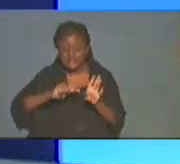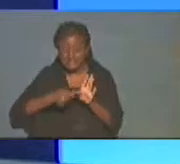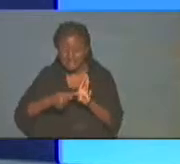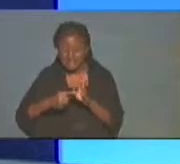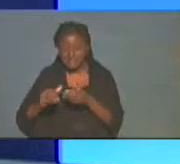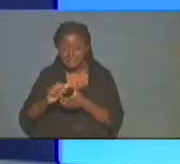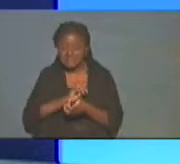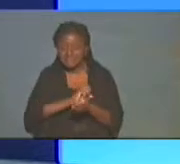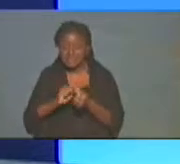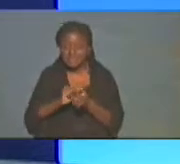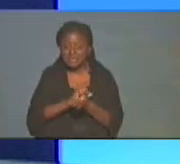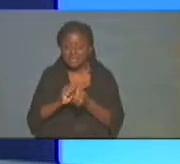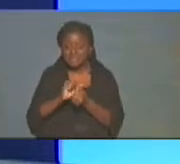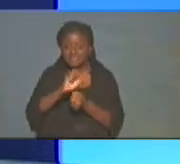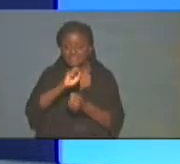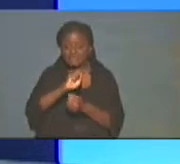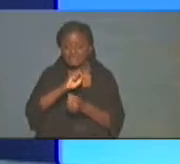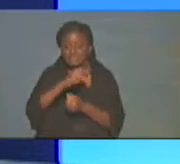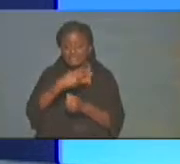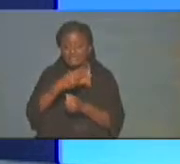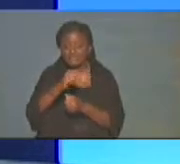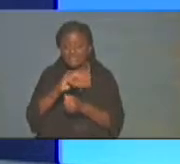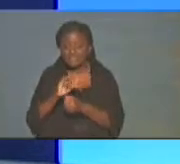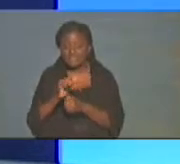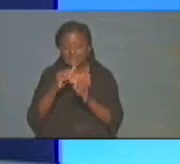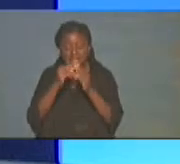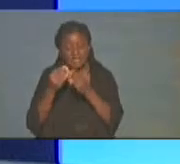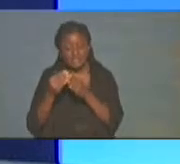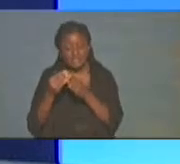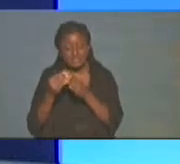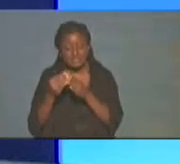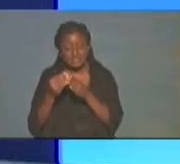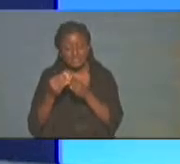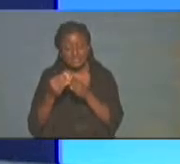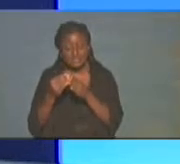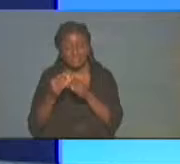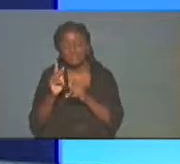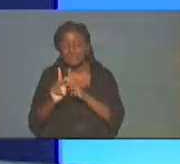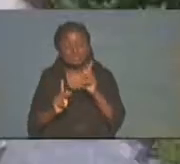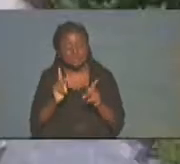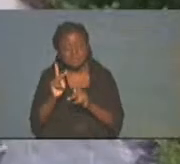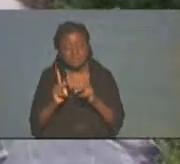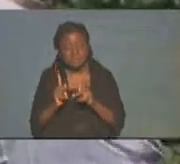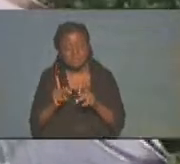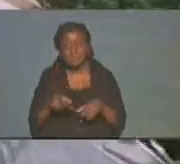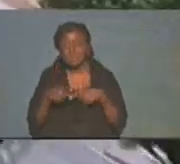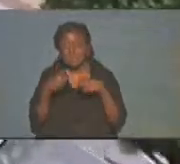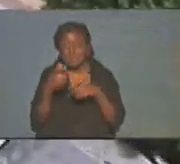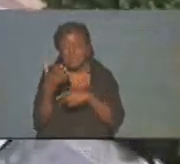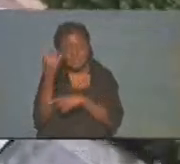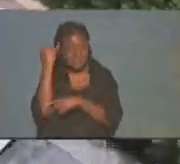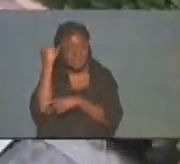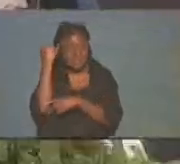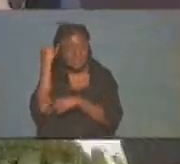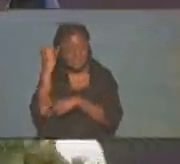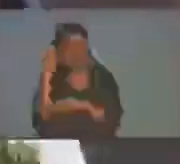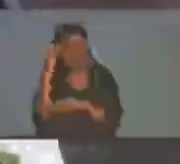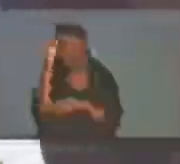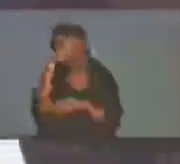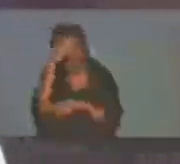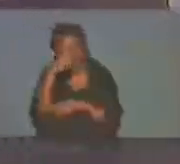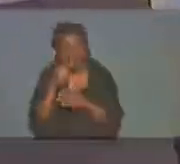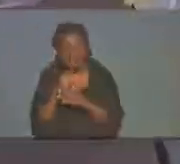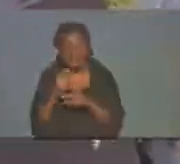country, John Q. Public weighing in on the issue. Carla Palmer has that angle. As the government prepares